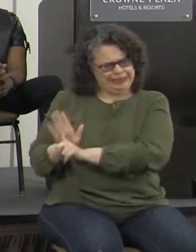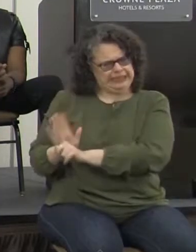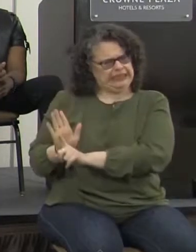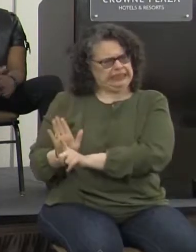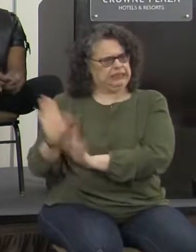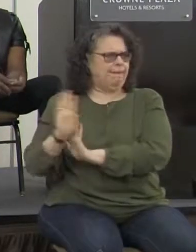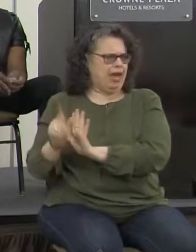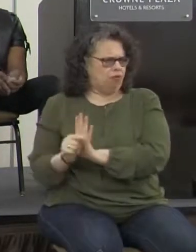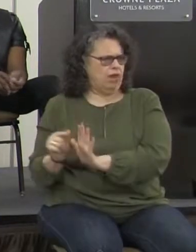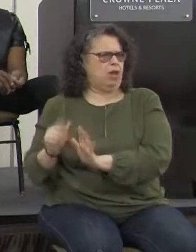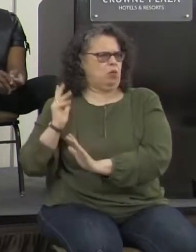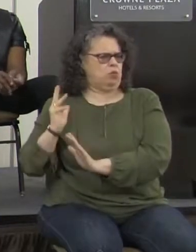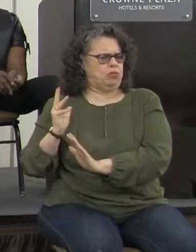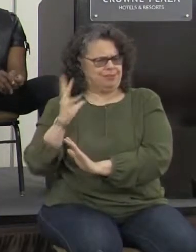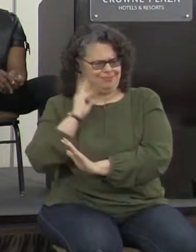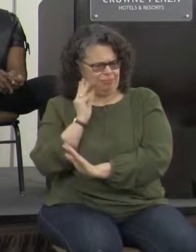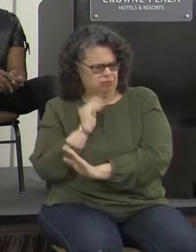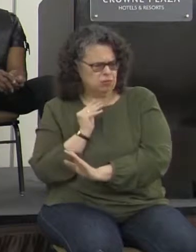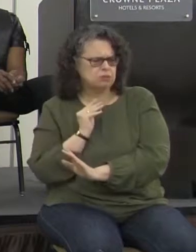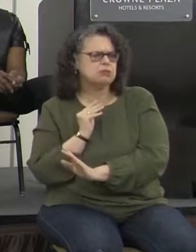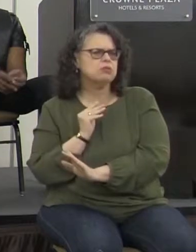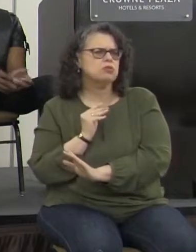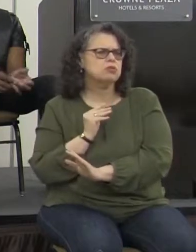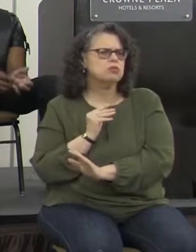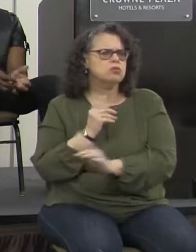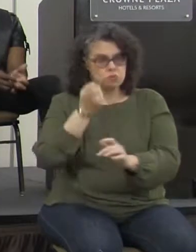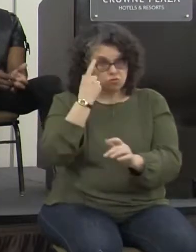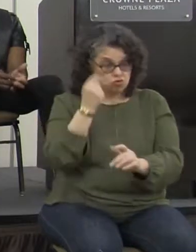So again, this experience here should